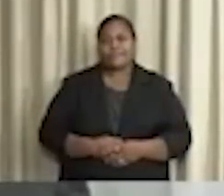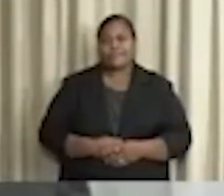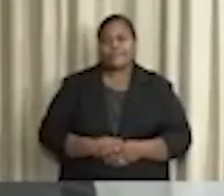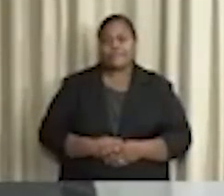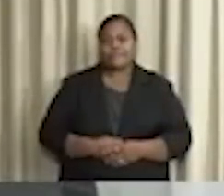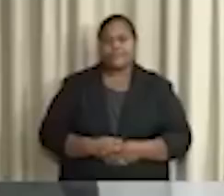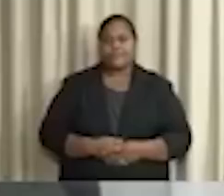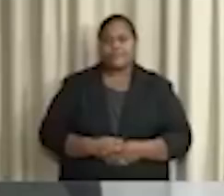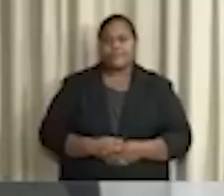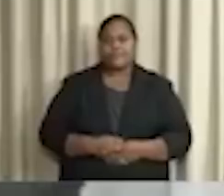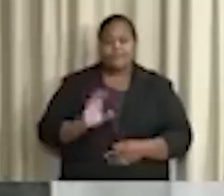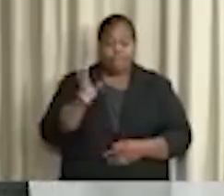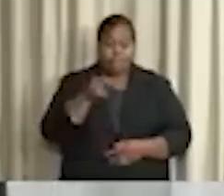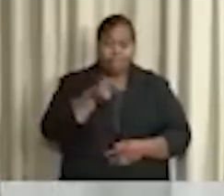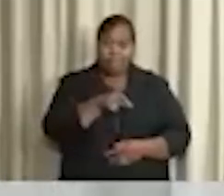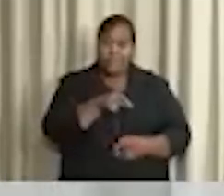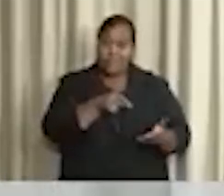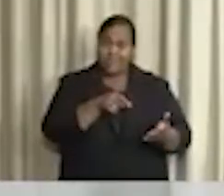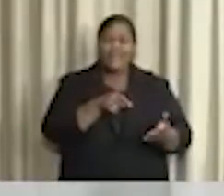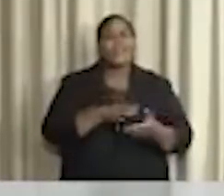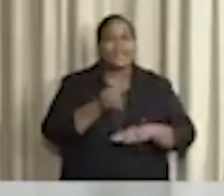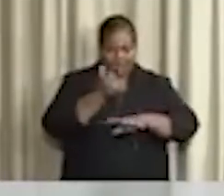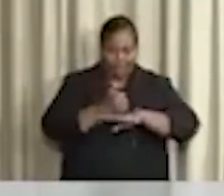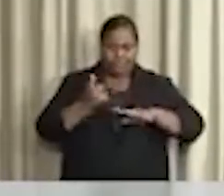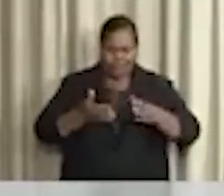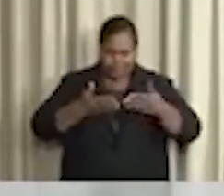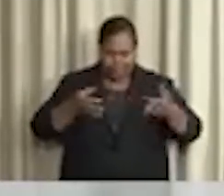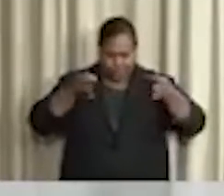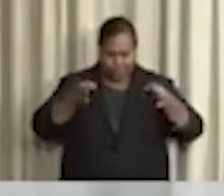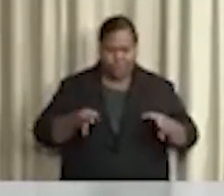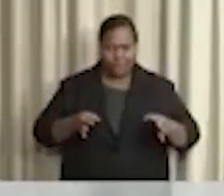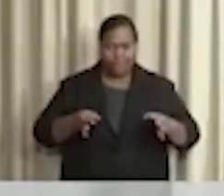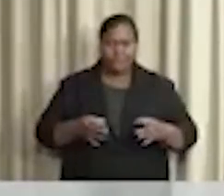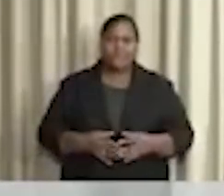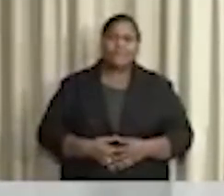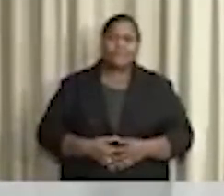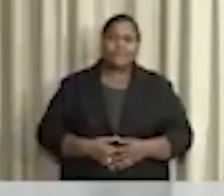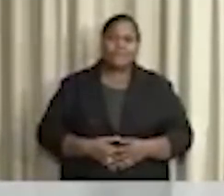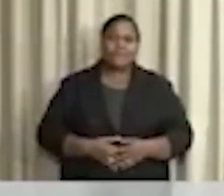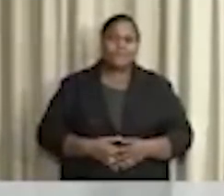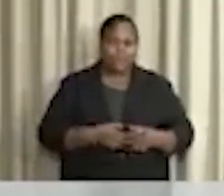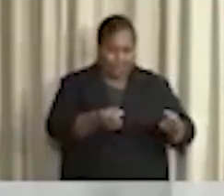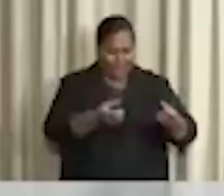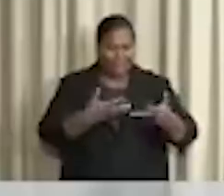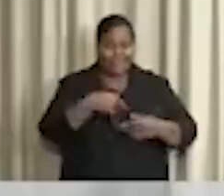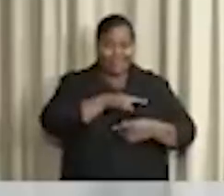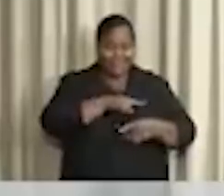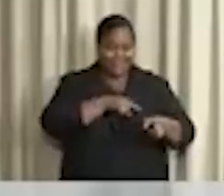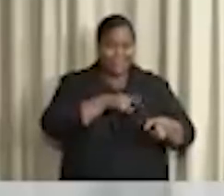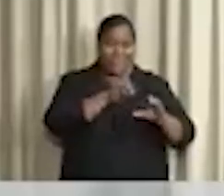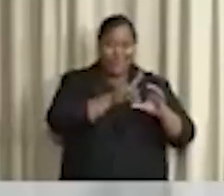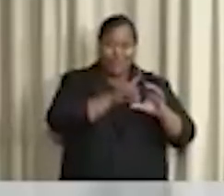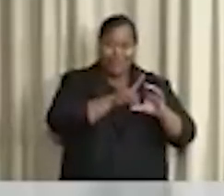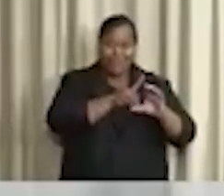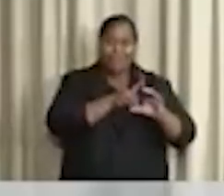And based on that, Cabinet made its decision on the paper that was submitted by